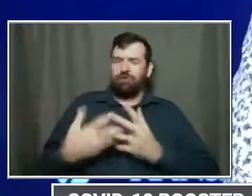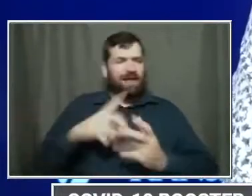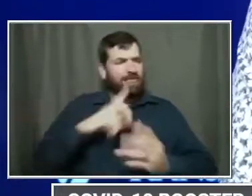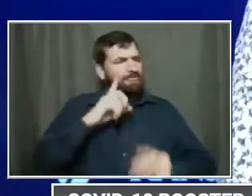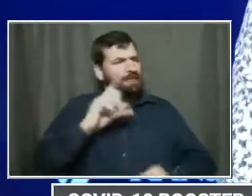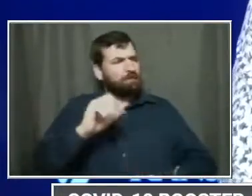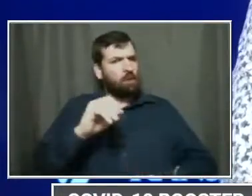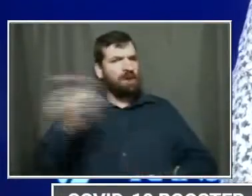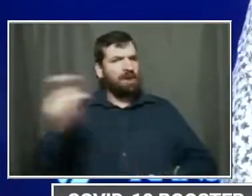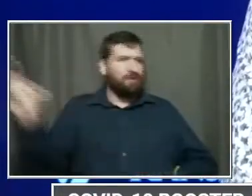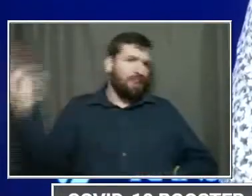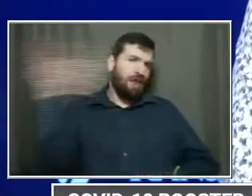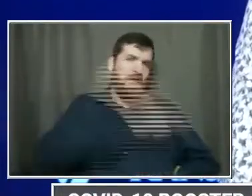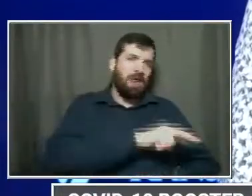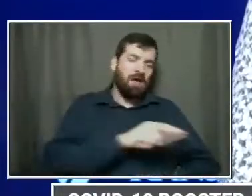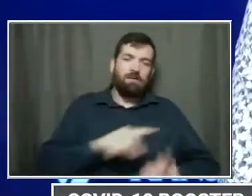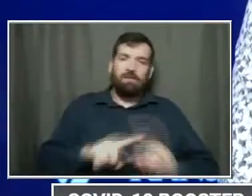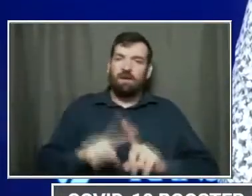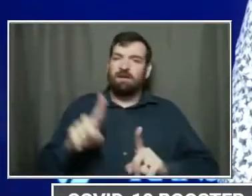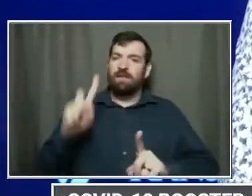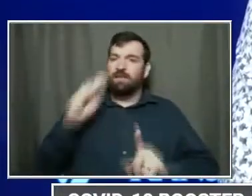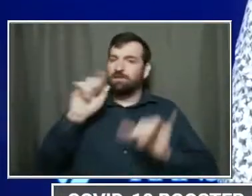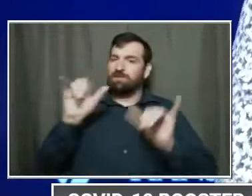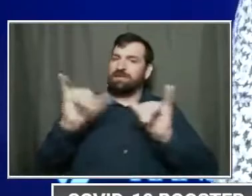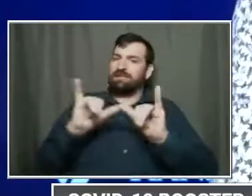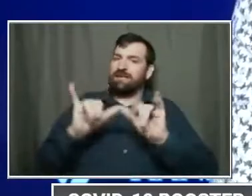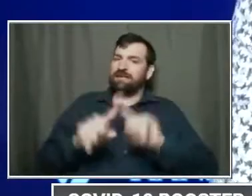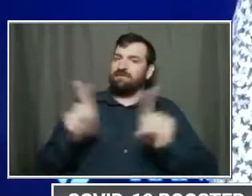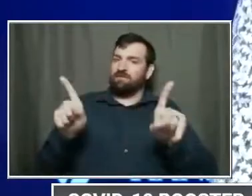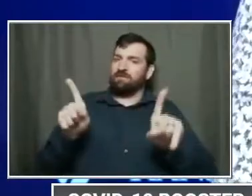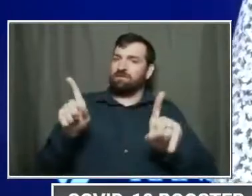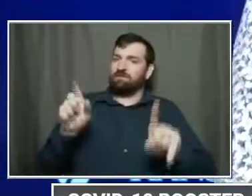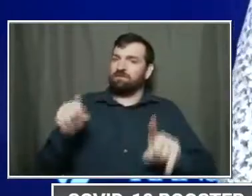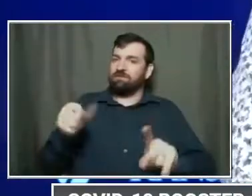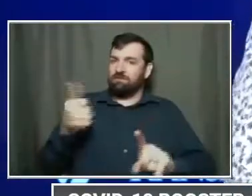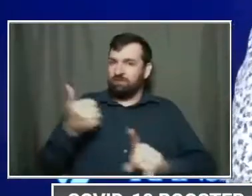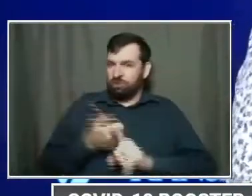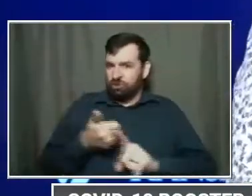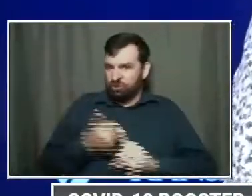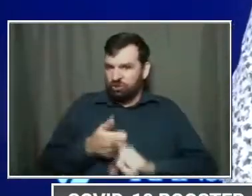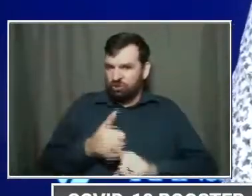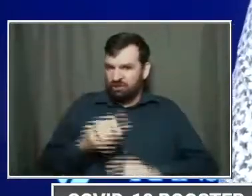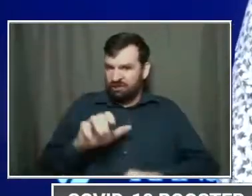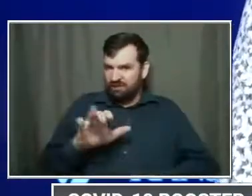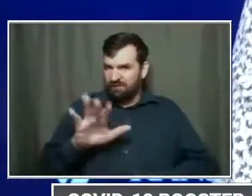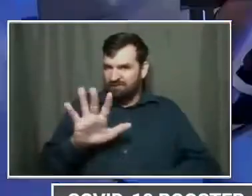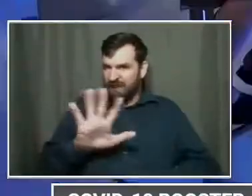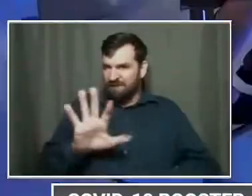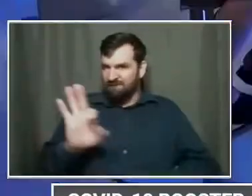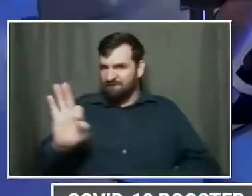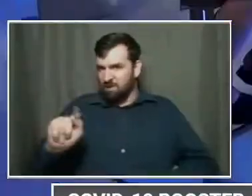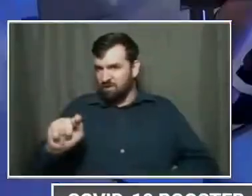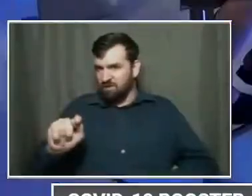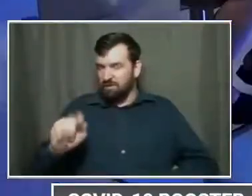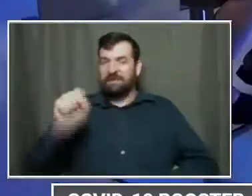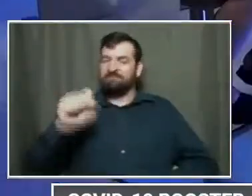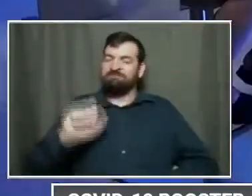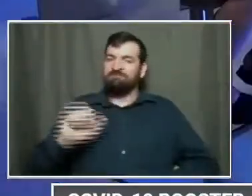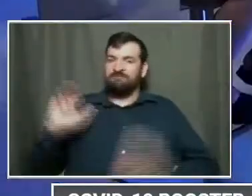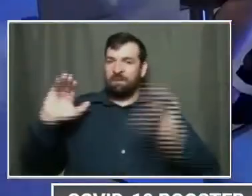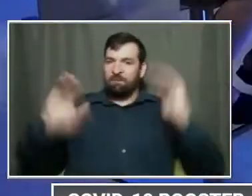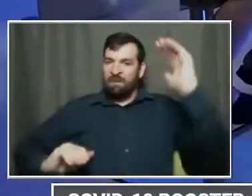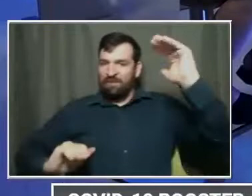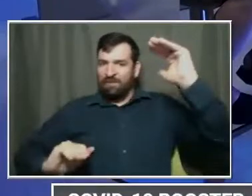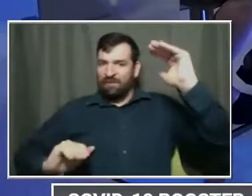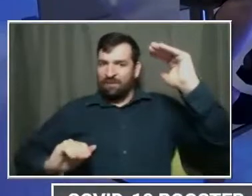look back. But I think it was the size differential. Yes. Because she's like maybe 5 feet tall. Yeah. I saw a picture of you too. Quite a big